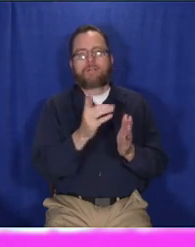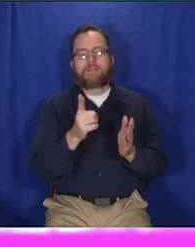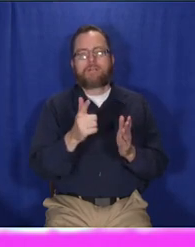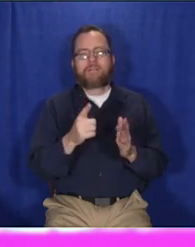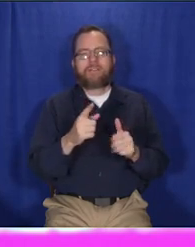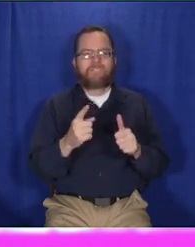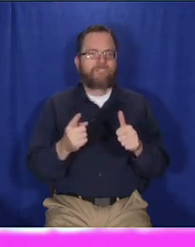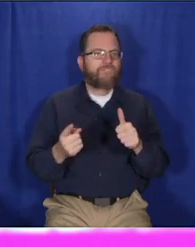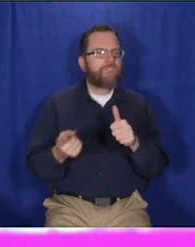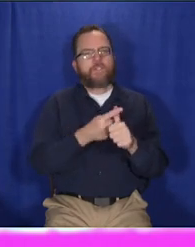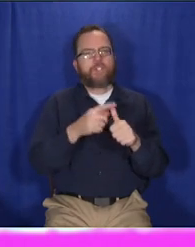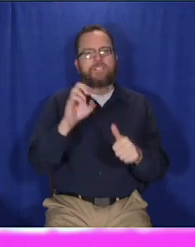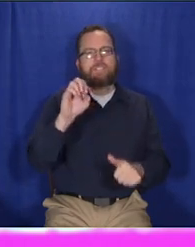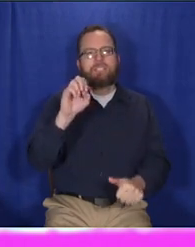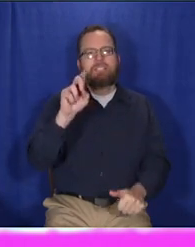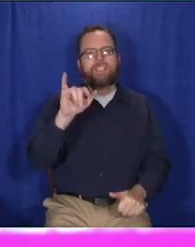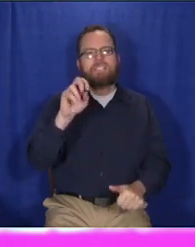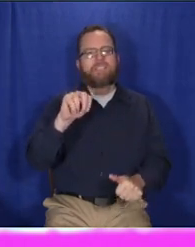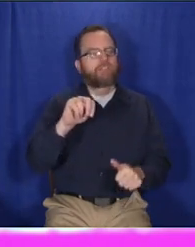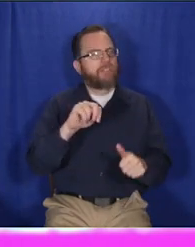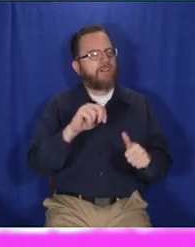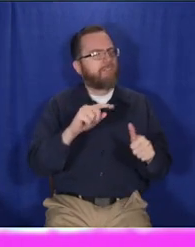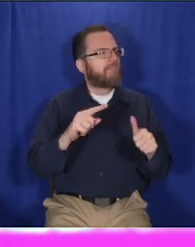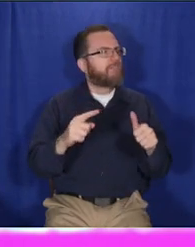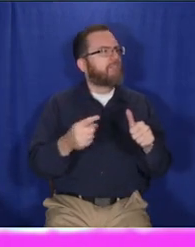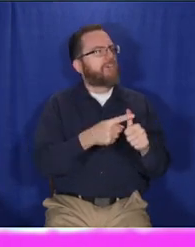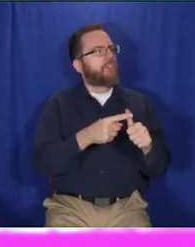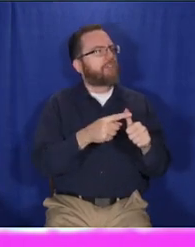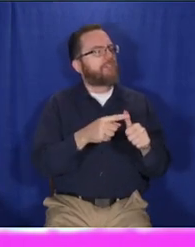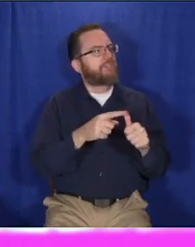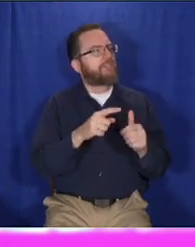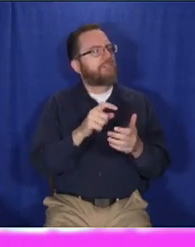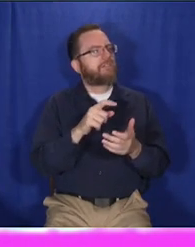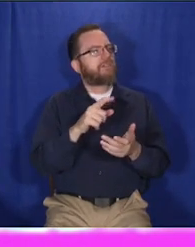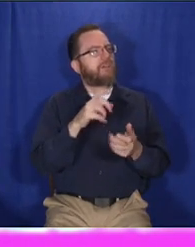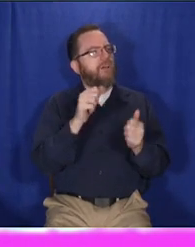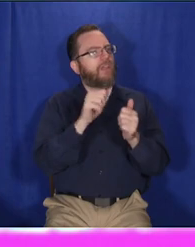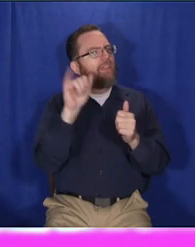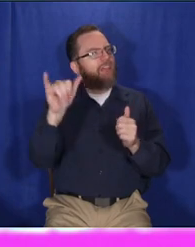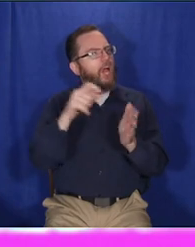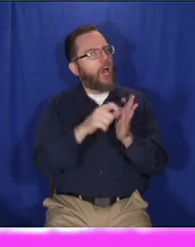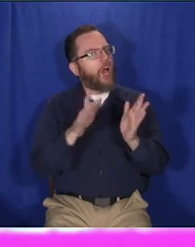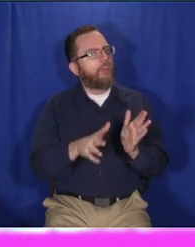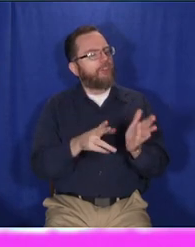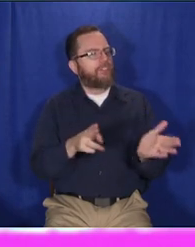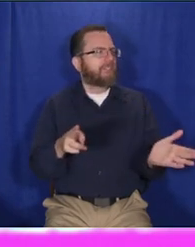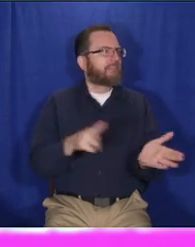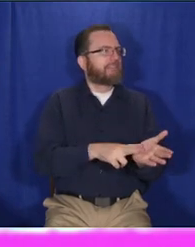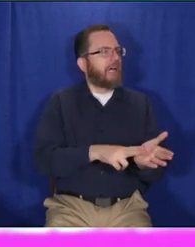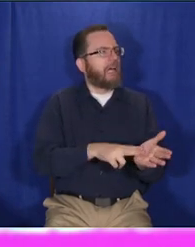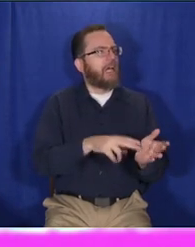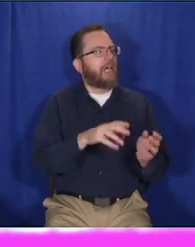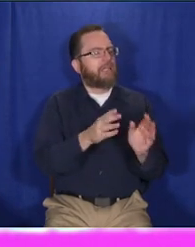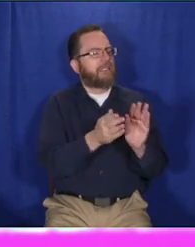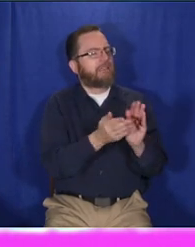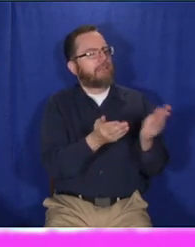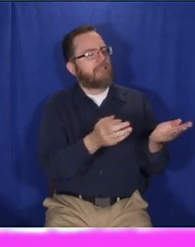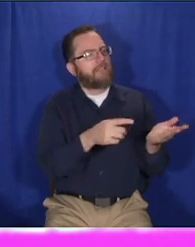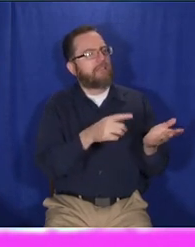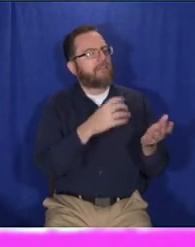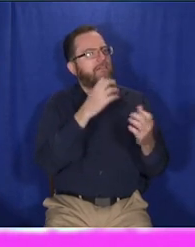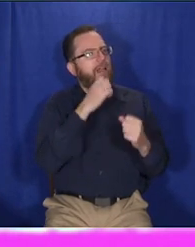we both started from the bottom. Now he's here, I'm not there. And so I'm just asking him questions about what is life like now. He